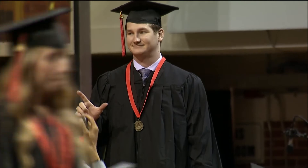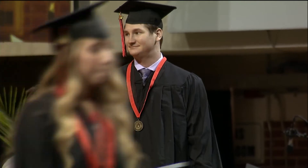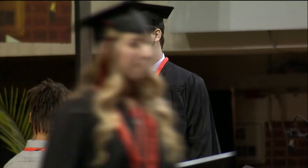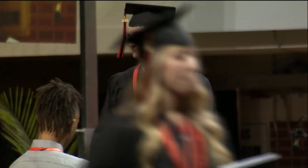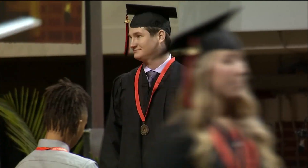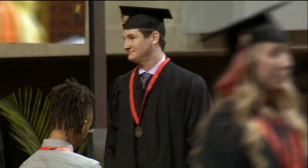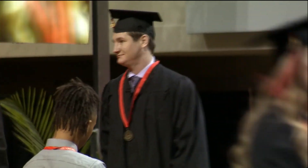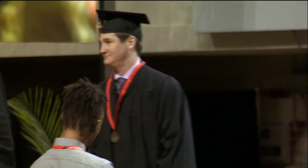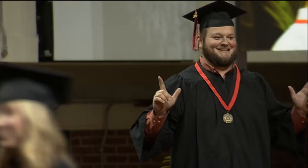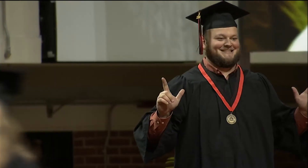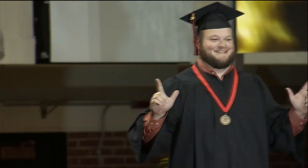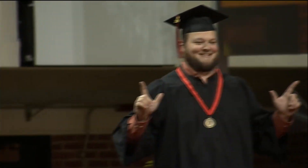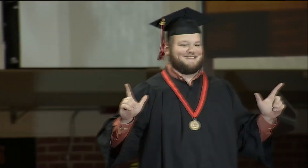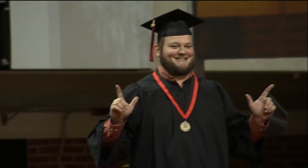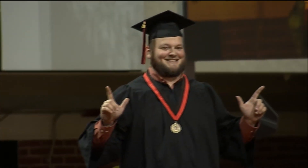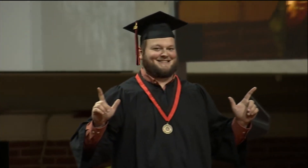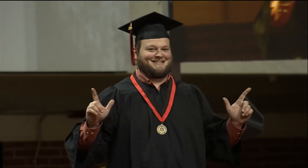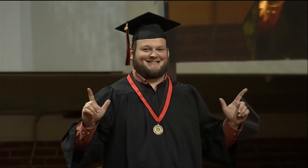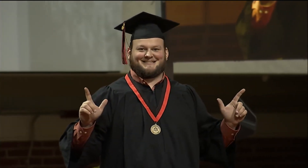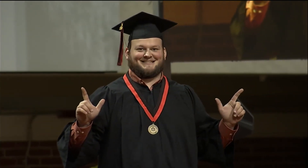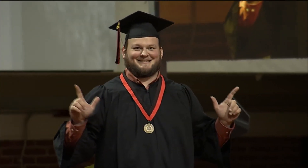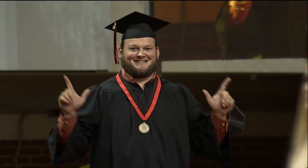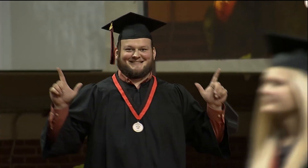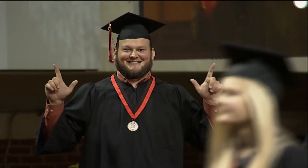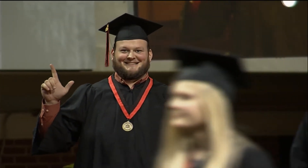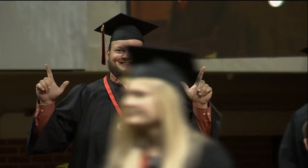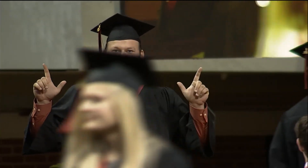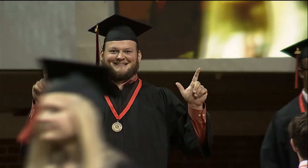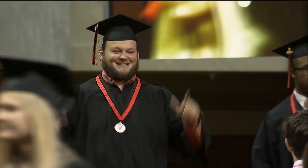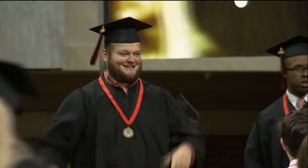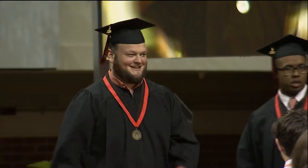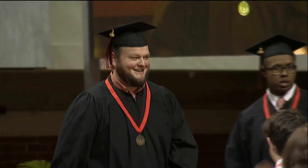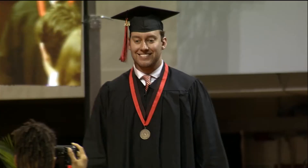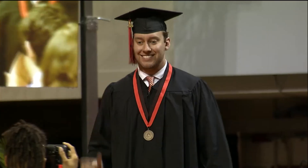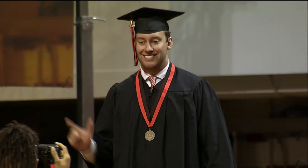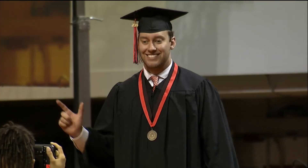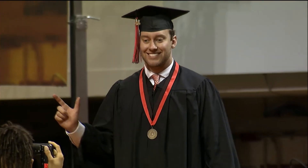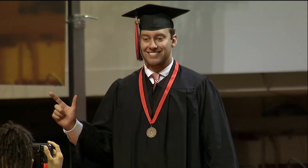Cody McCutcheon. Blake Andrew Smith.